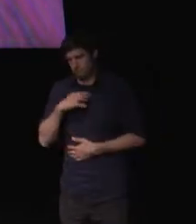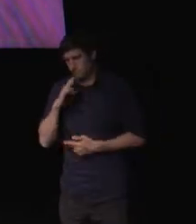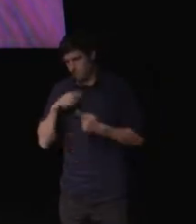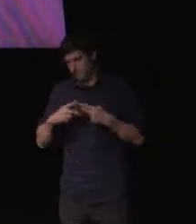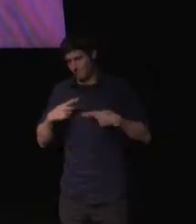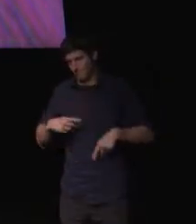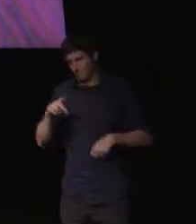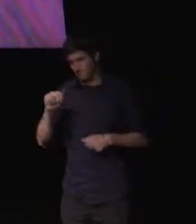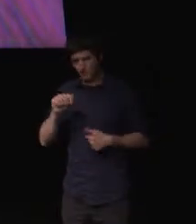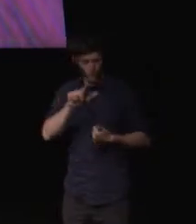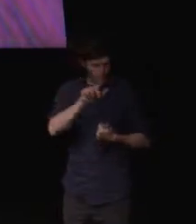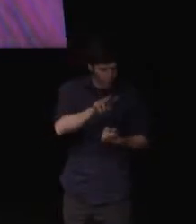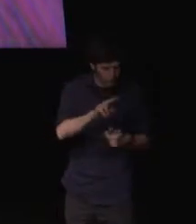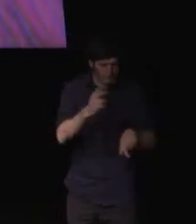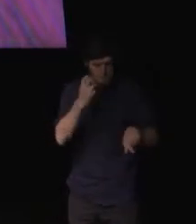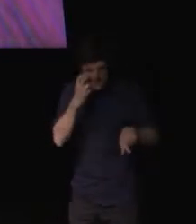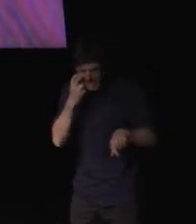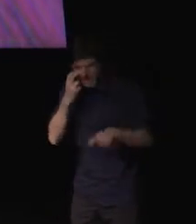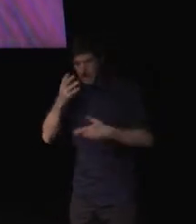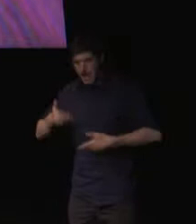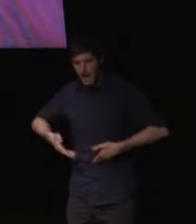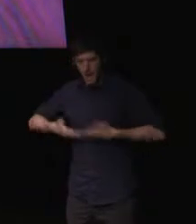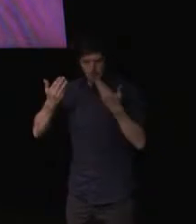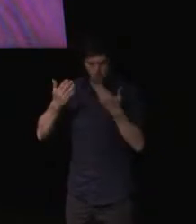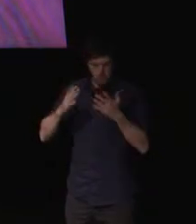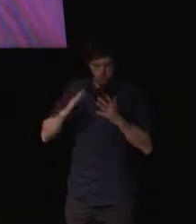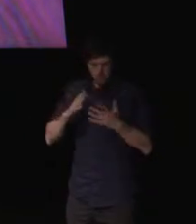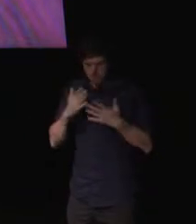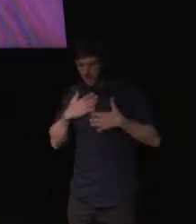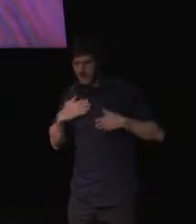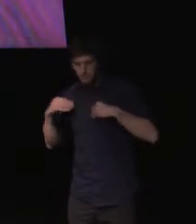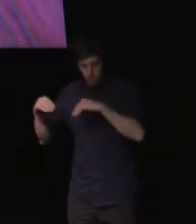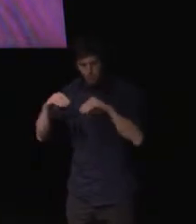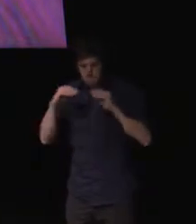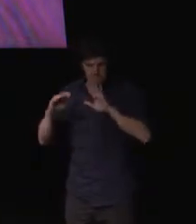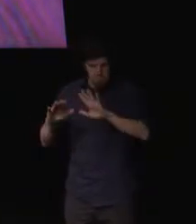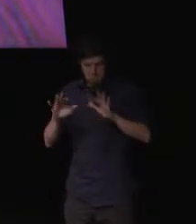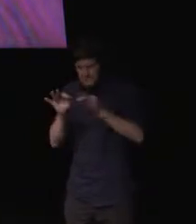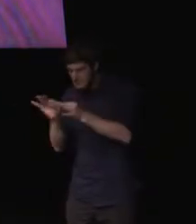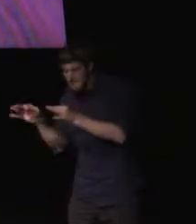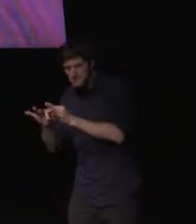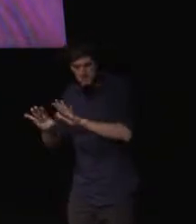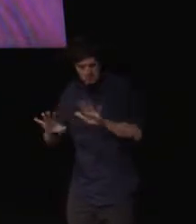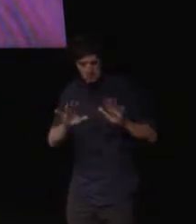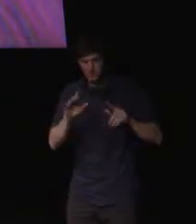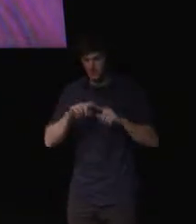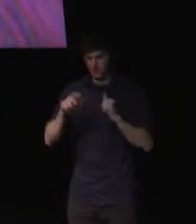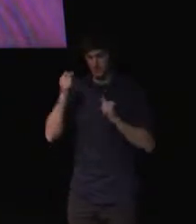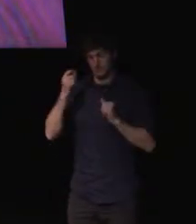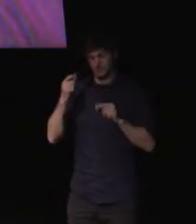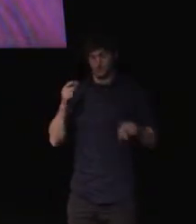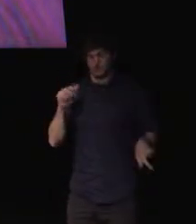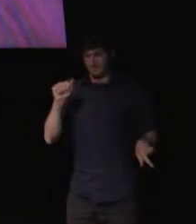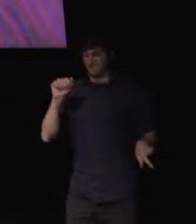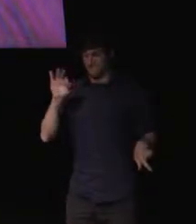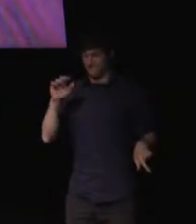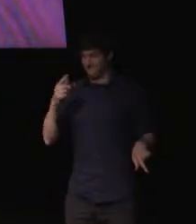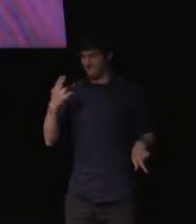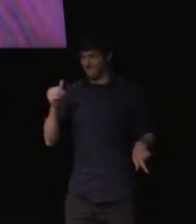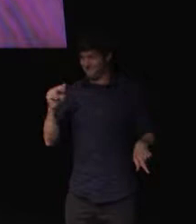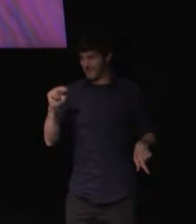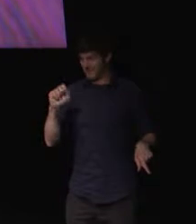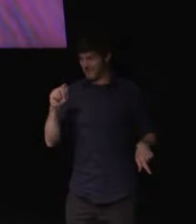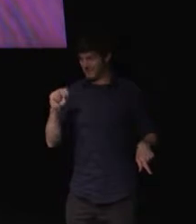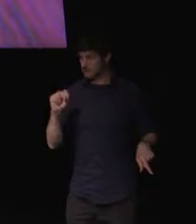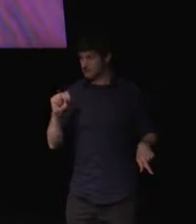the upper extremity issues, subtitles, all that stuff. But at where I was working at Afghanistan, we were doing